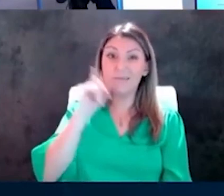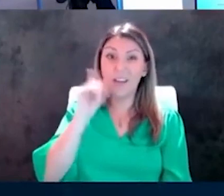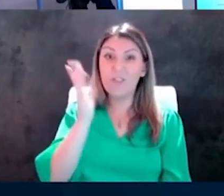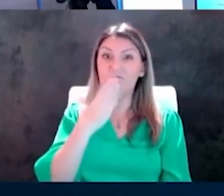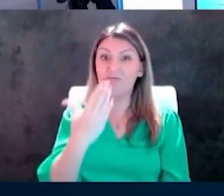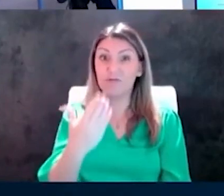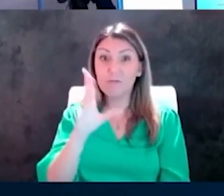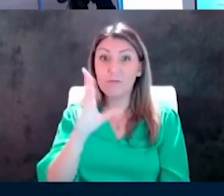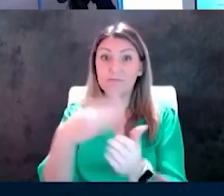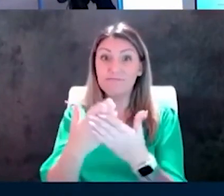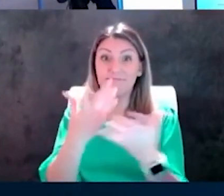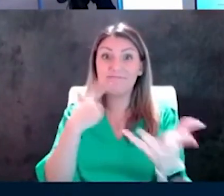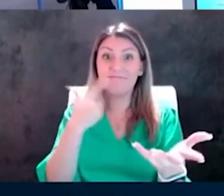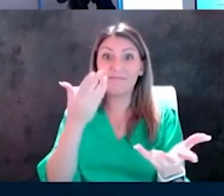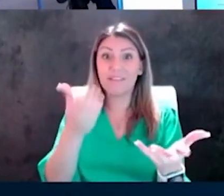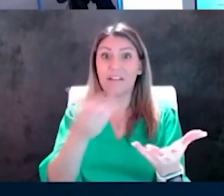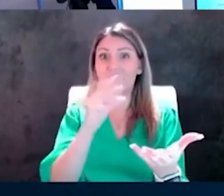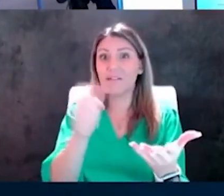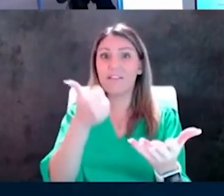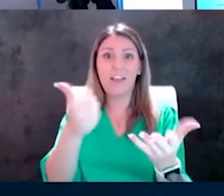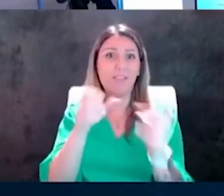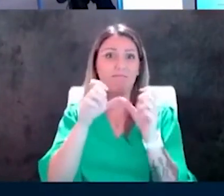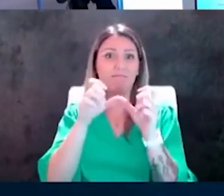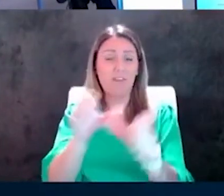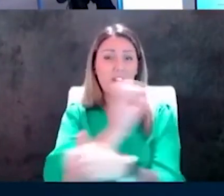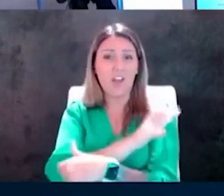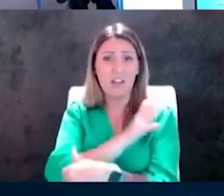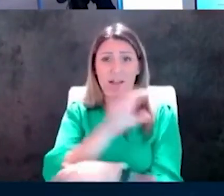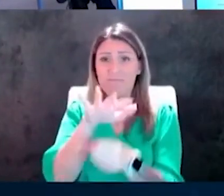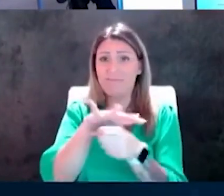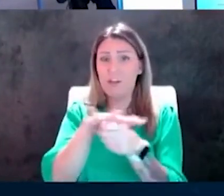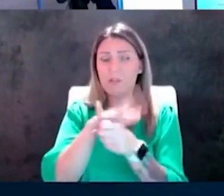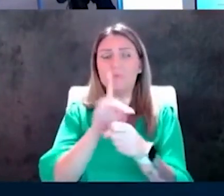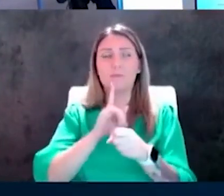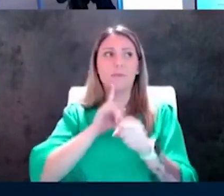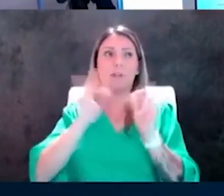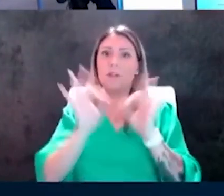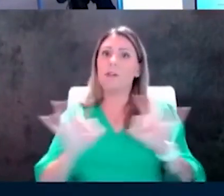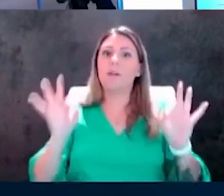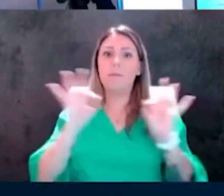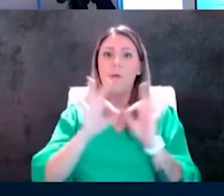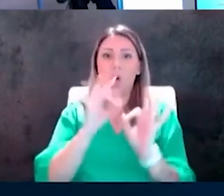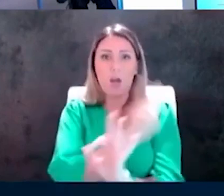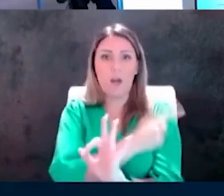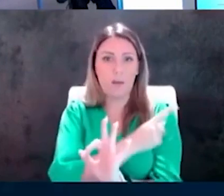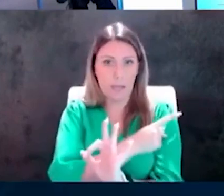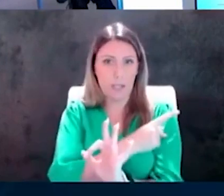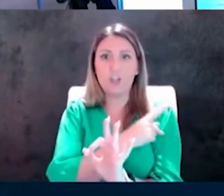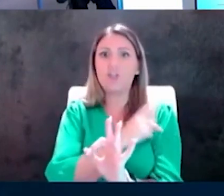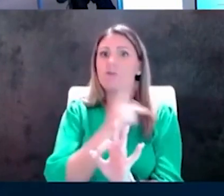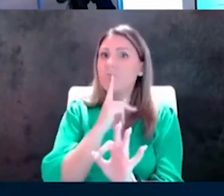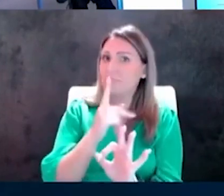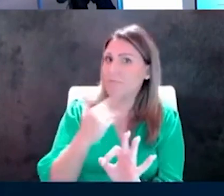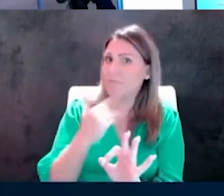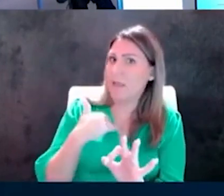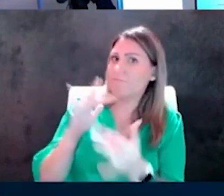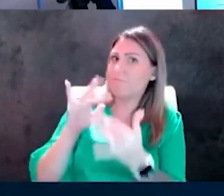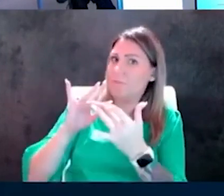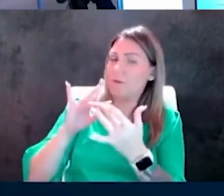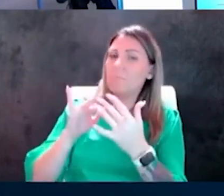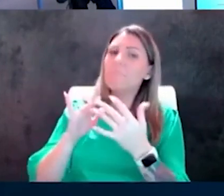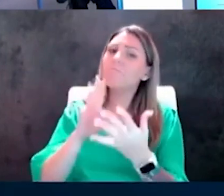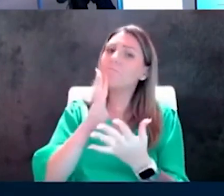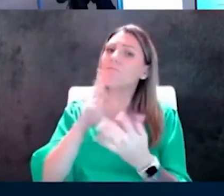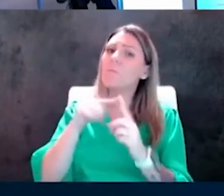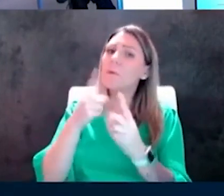And then there's some other long haul clinics in the area too, and I think it's really important that patients get to that. Talk about the treatment you